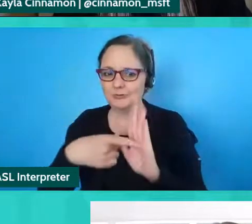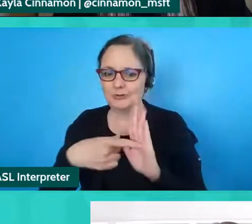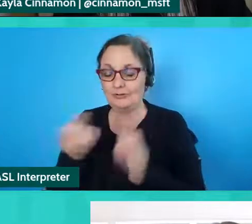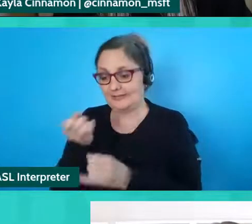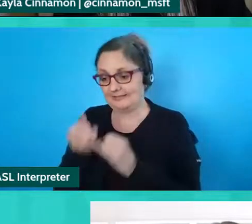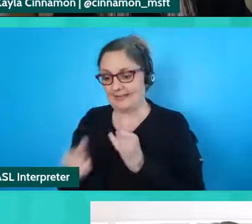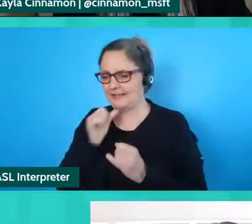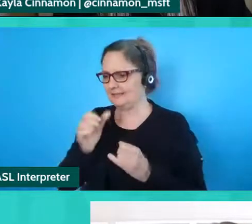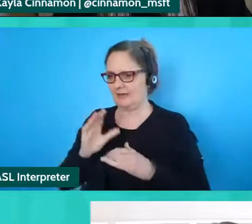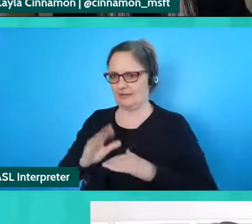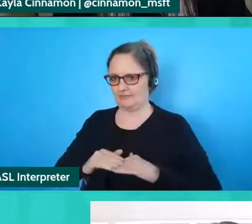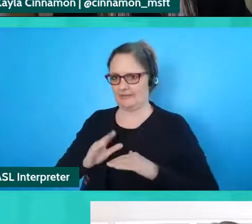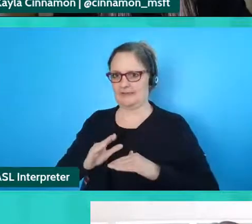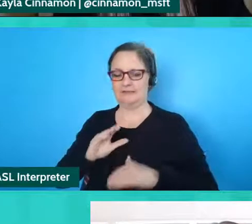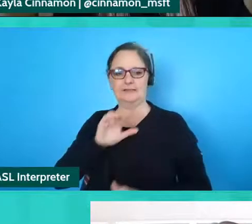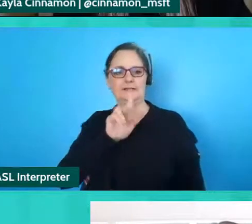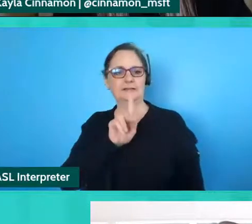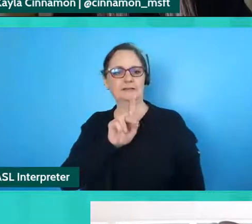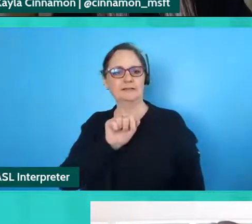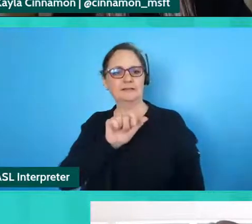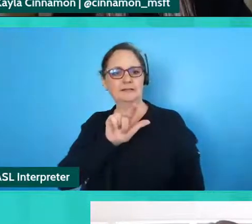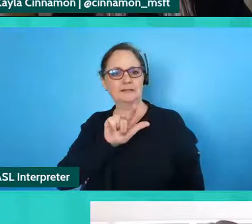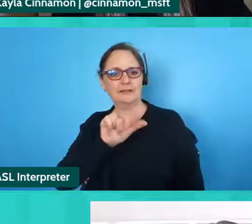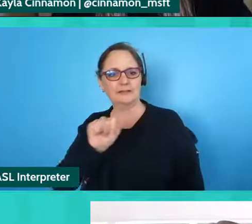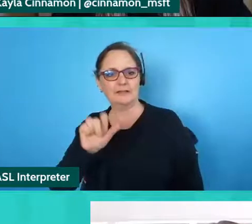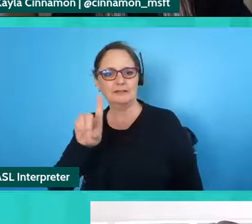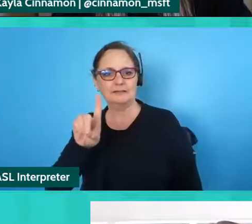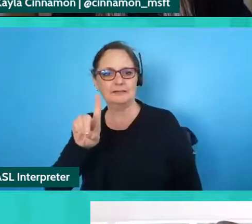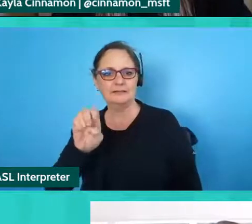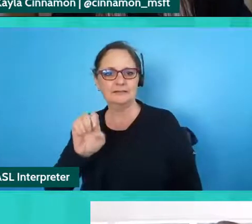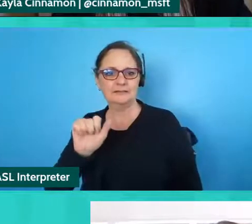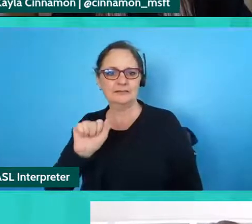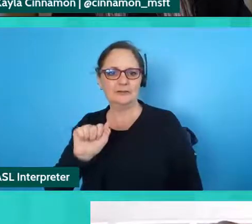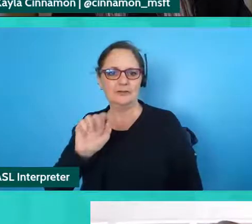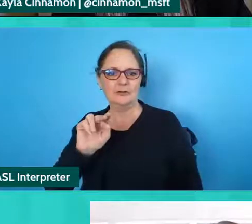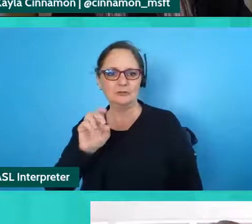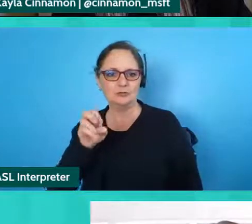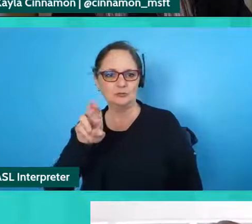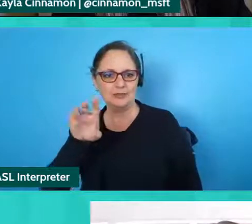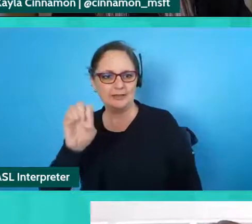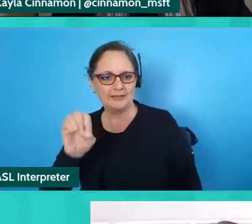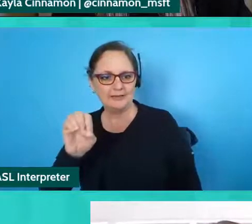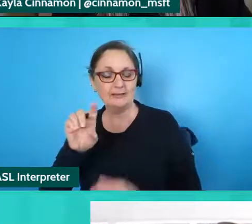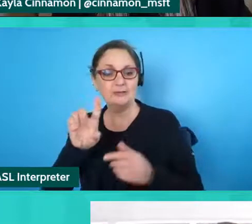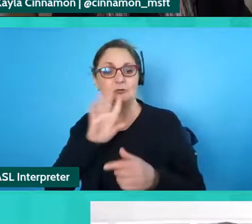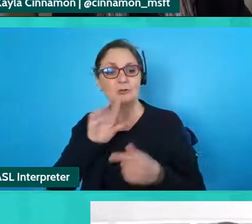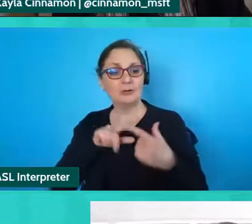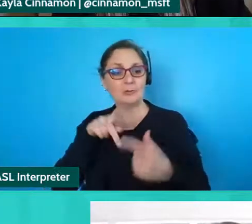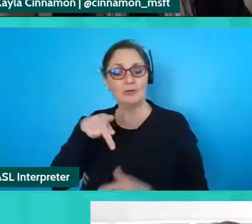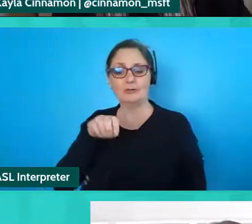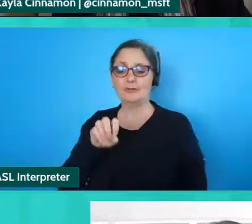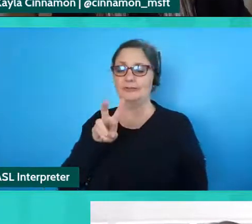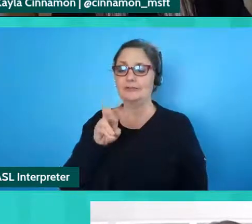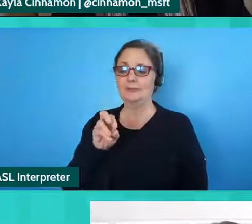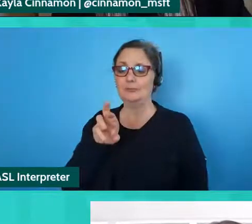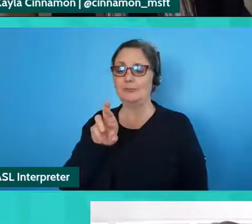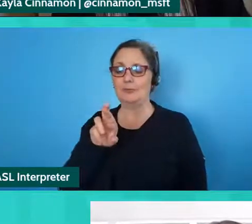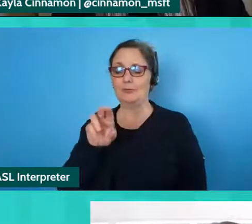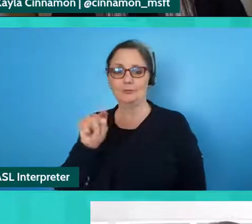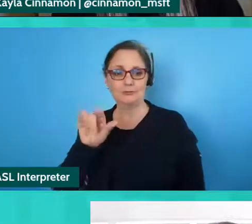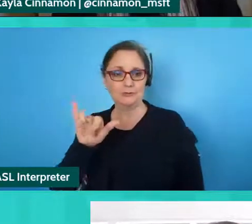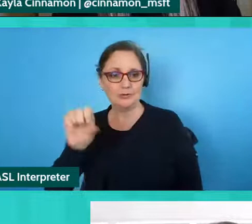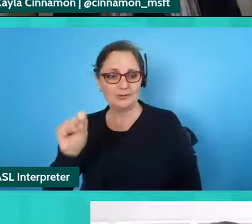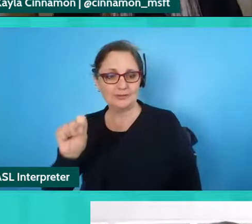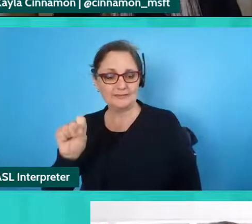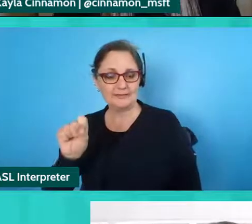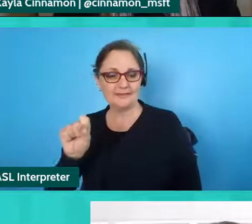certainly not least, we had Kayla and DeAndre, who talked to us about PowerToys. The Color Picker will change my life, so I'm definitely